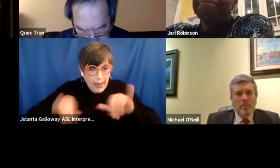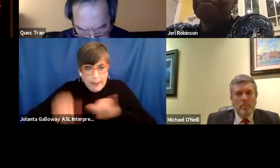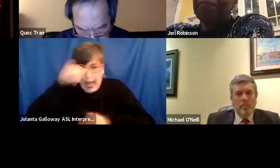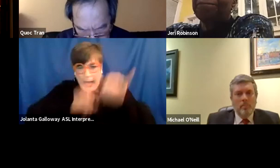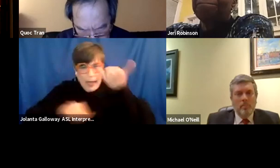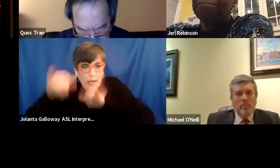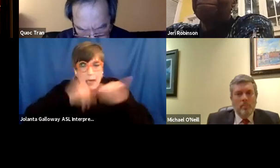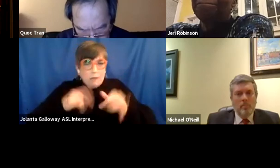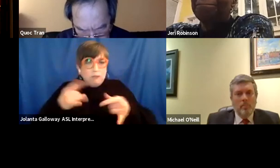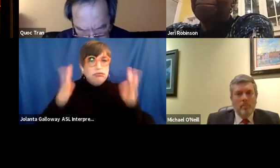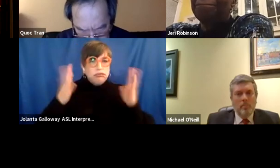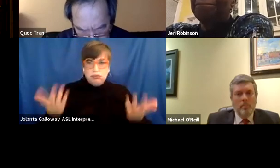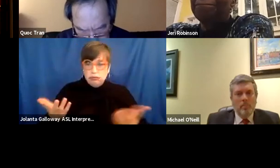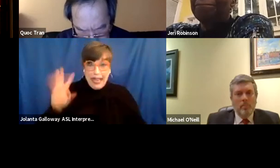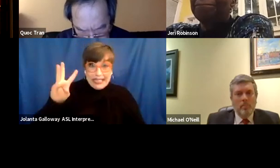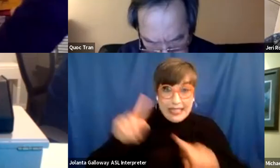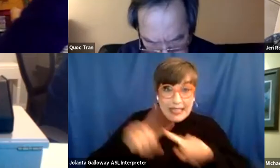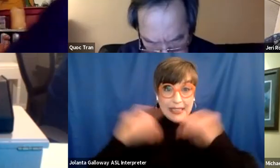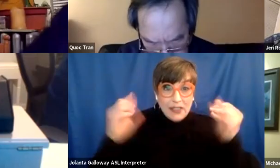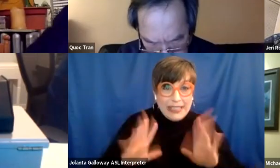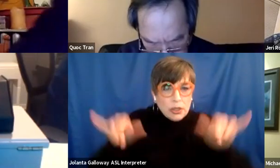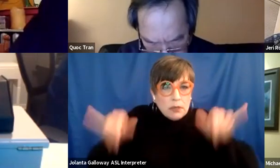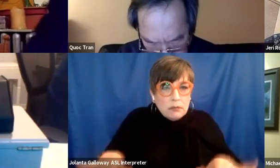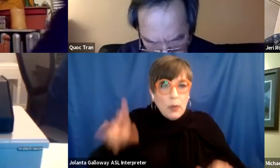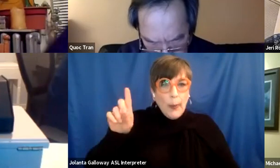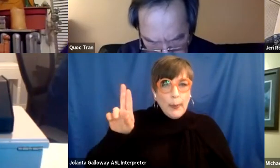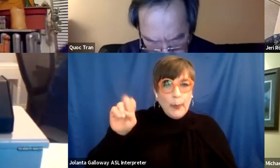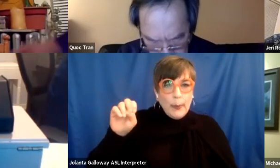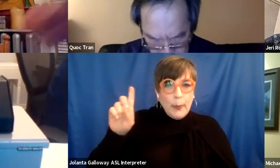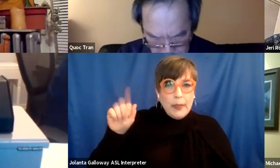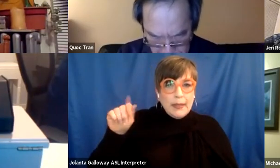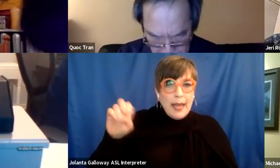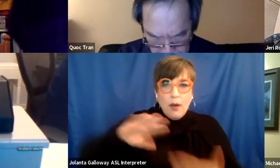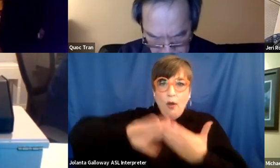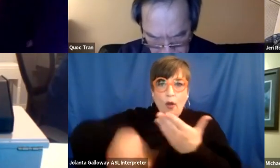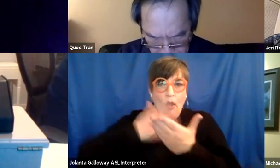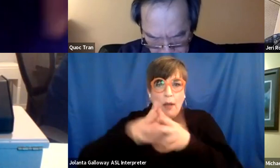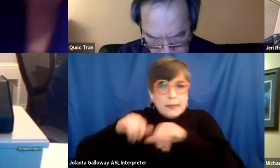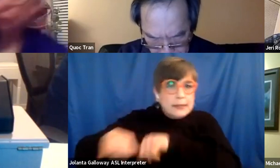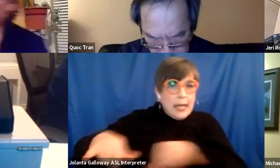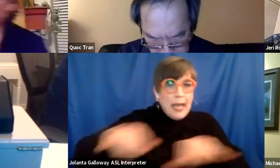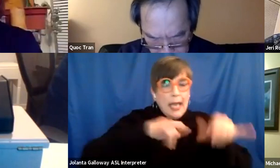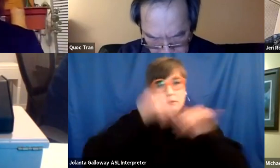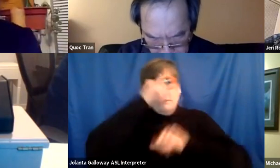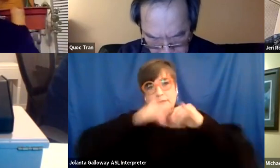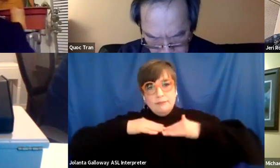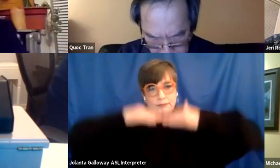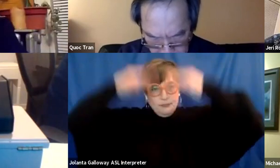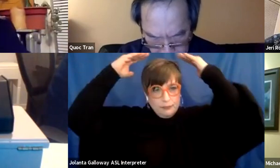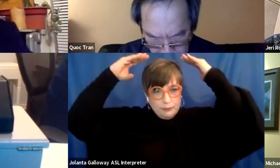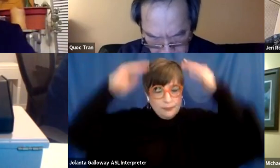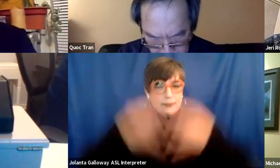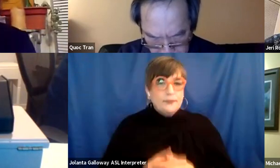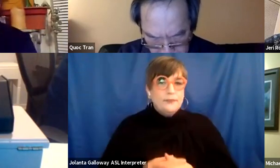have, you know, six teachers giving you, you know, all this heavy work at one time. And then in terms